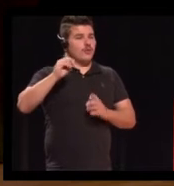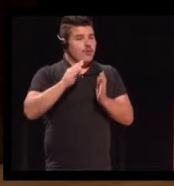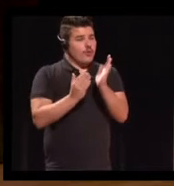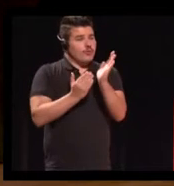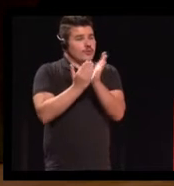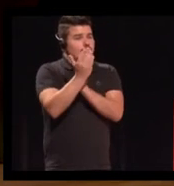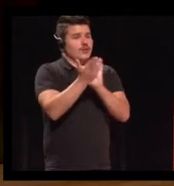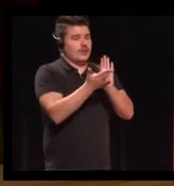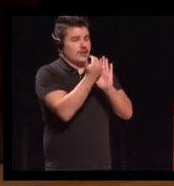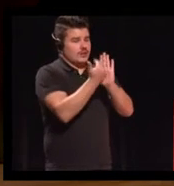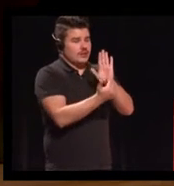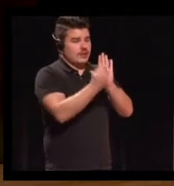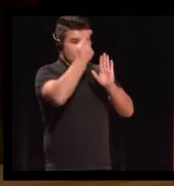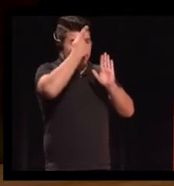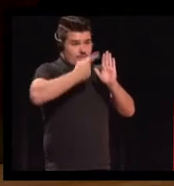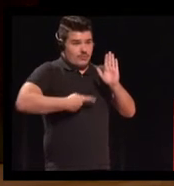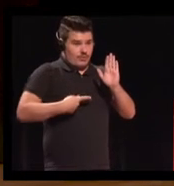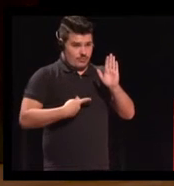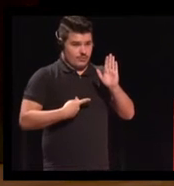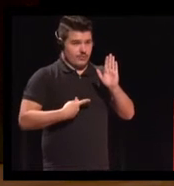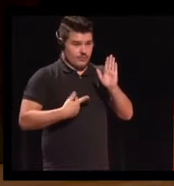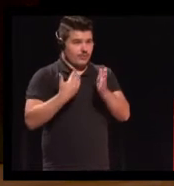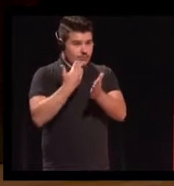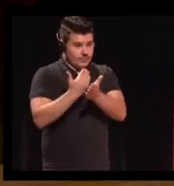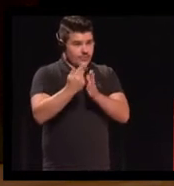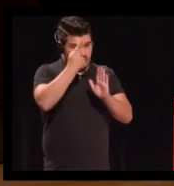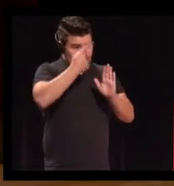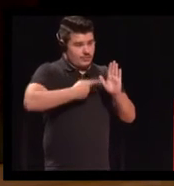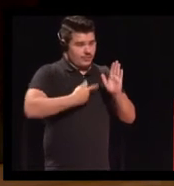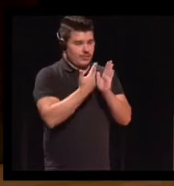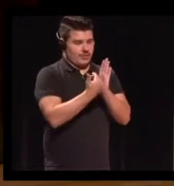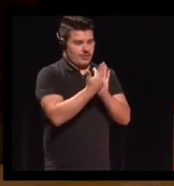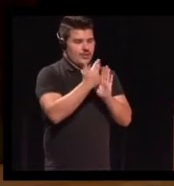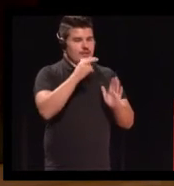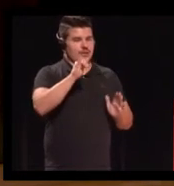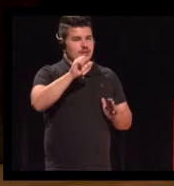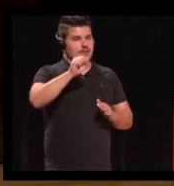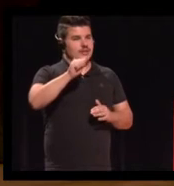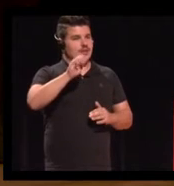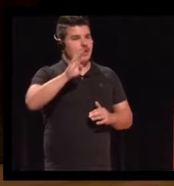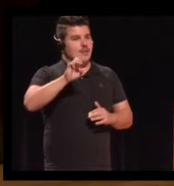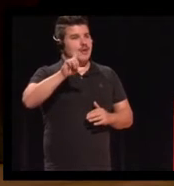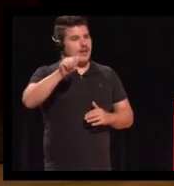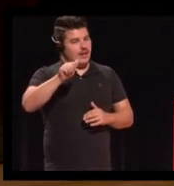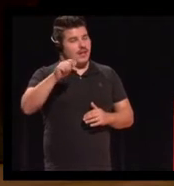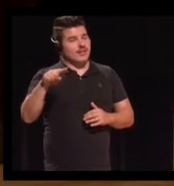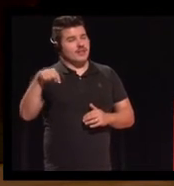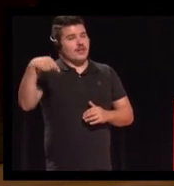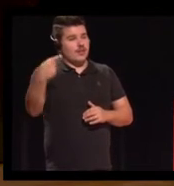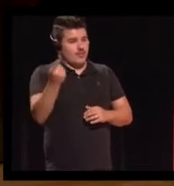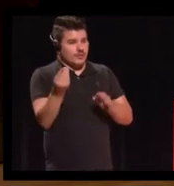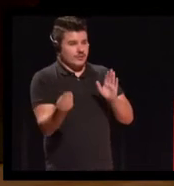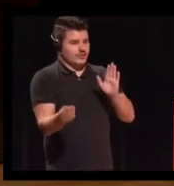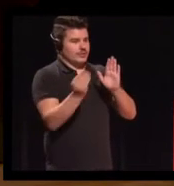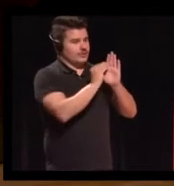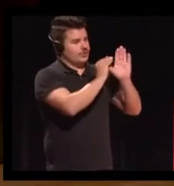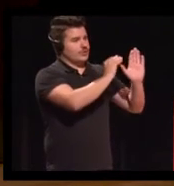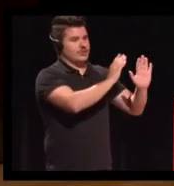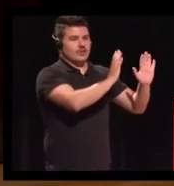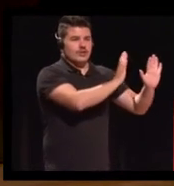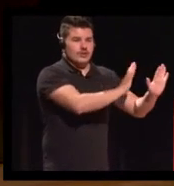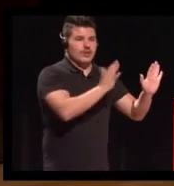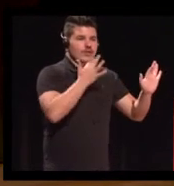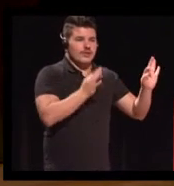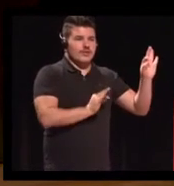drew from Isabella, the Duchess of Aragon, and then he brought that drawing back in his workshop and continued improving upon it.